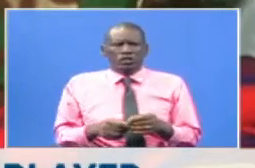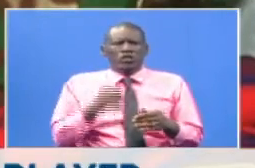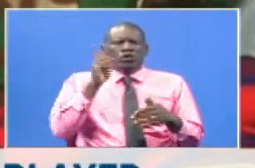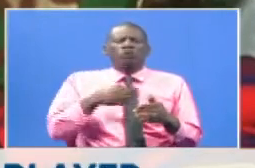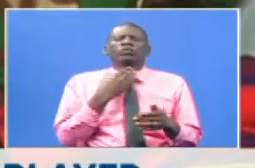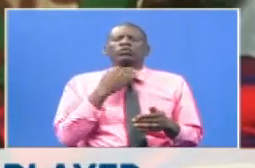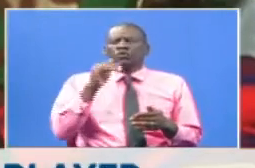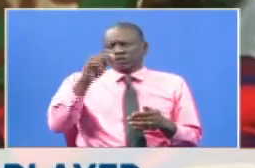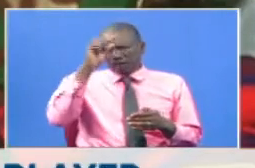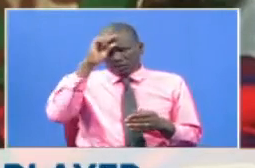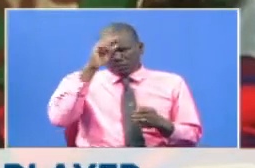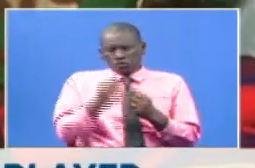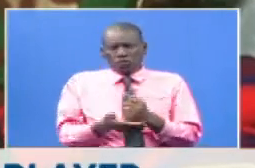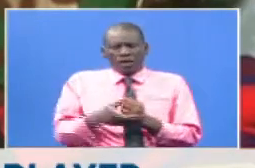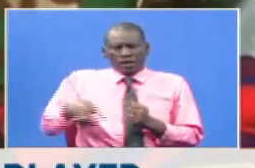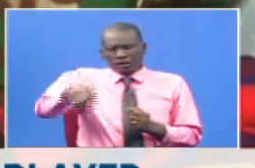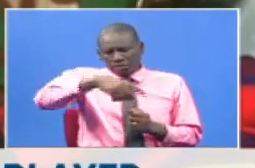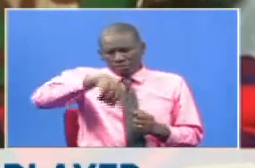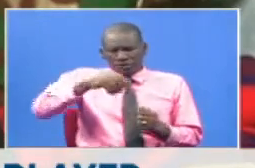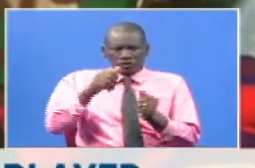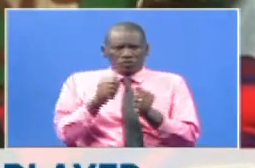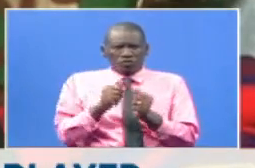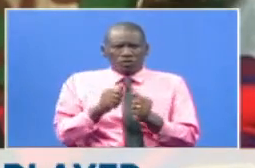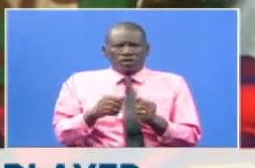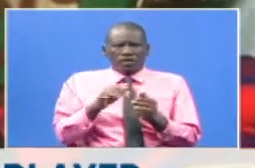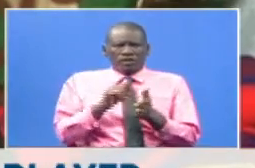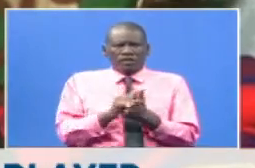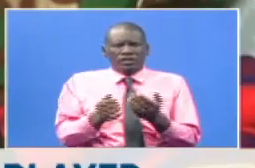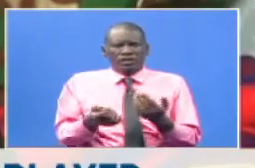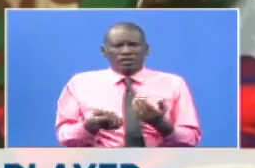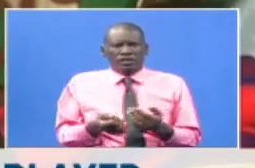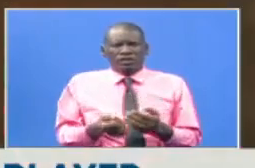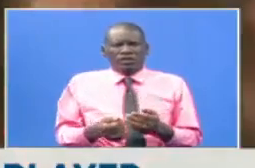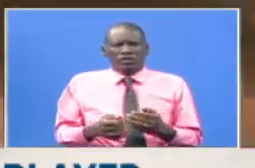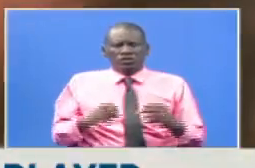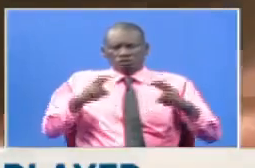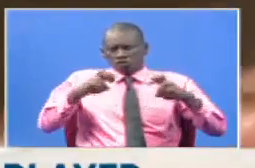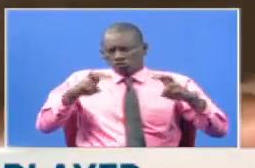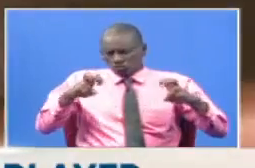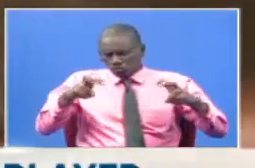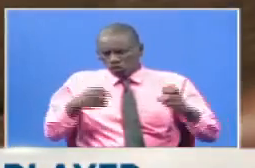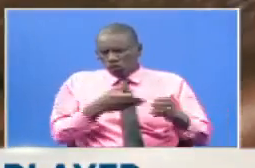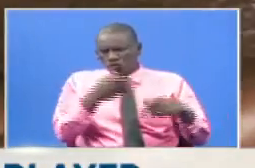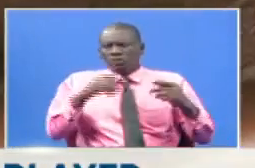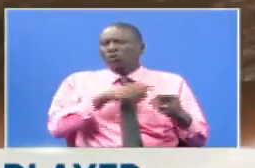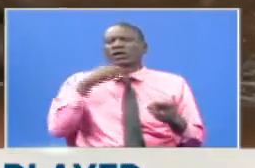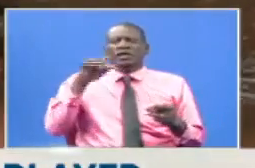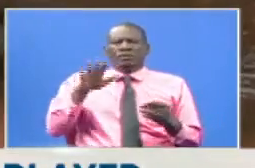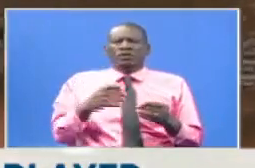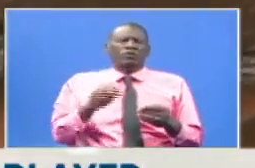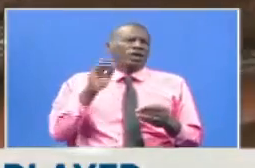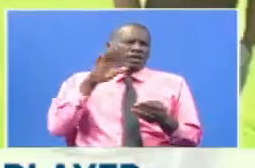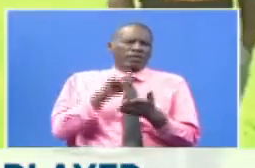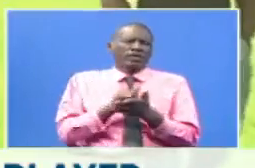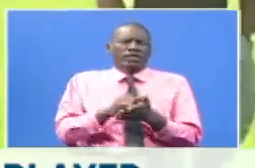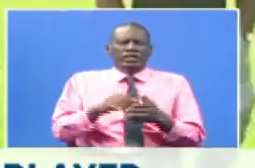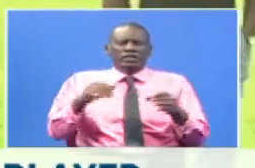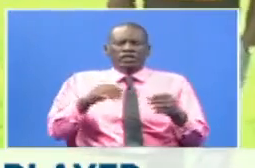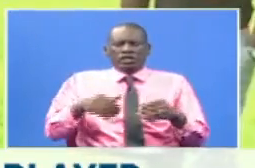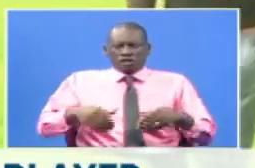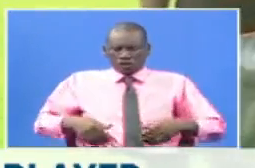tunaomba serikali tusaidie ni watuangalilie au vijana wenye walimuua juu tunasikia ni vijana wa confirm.